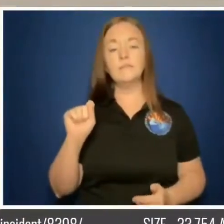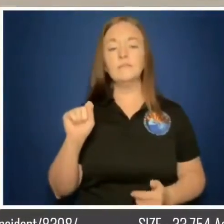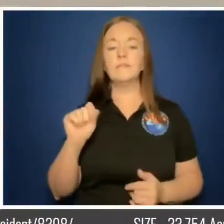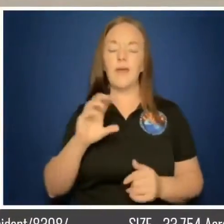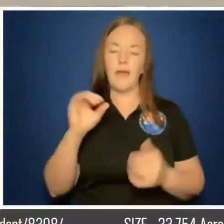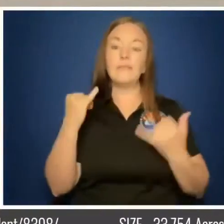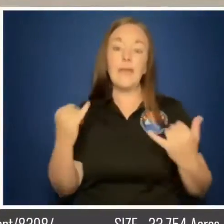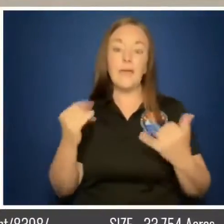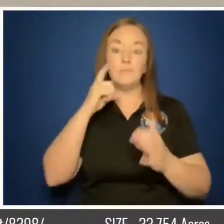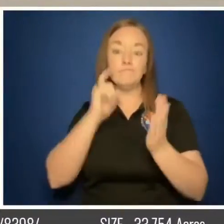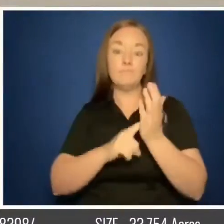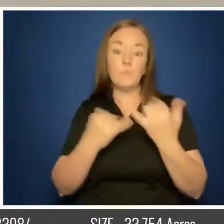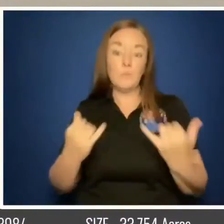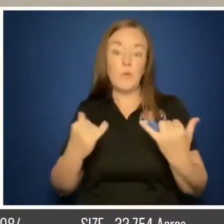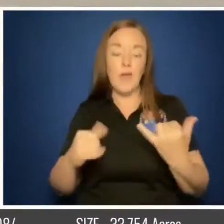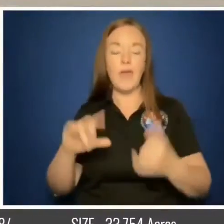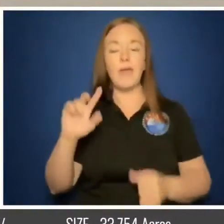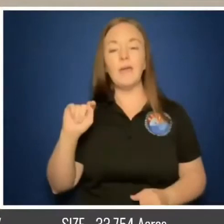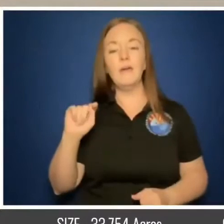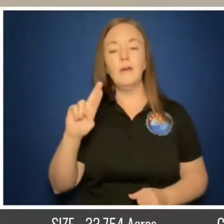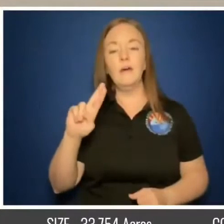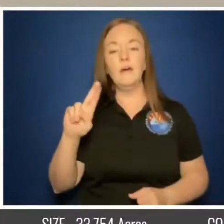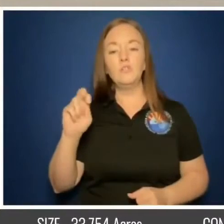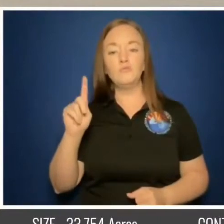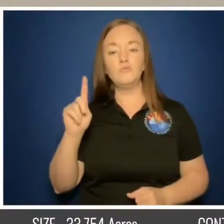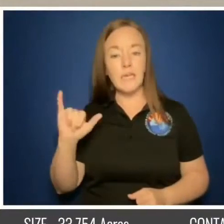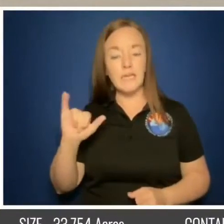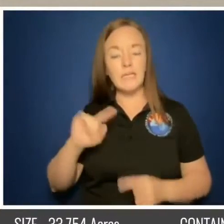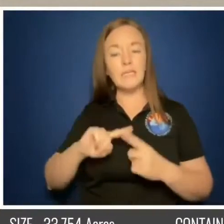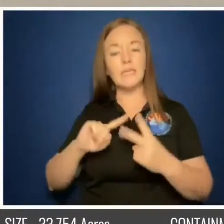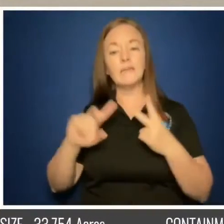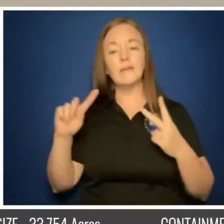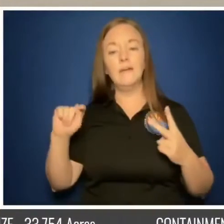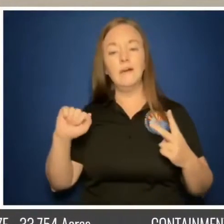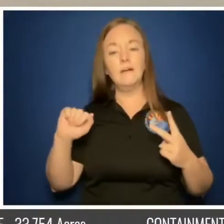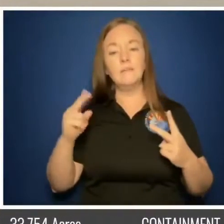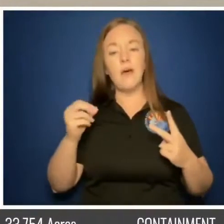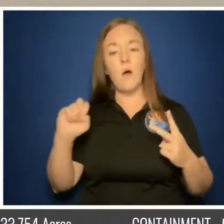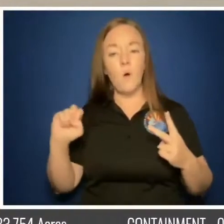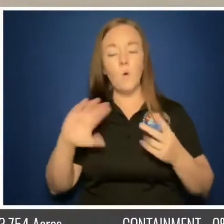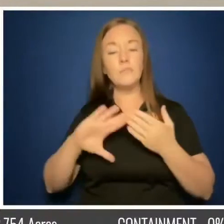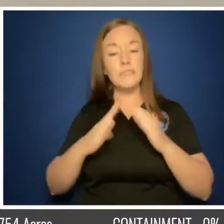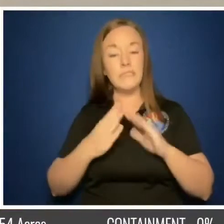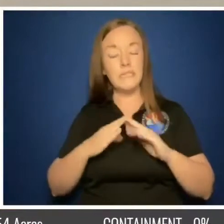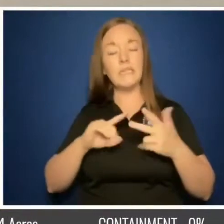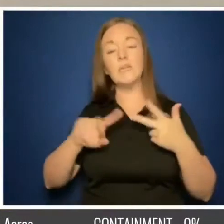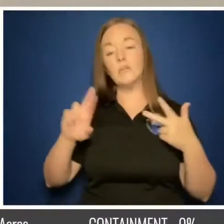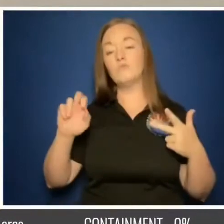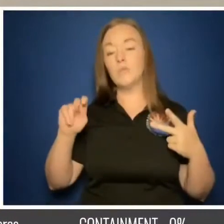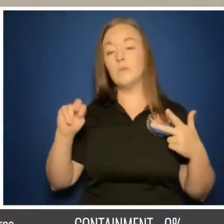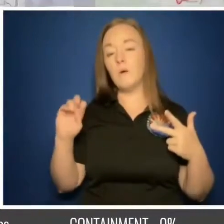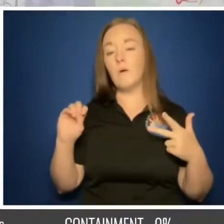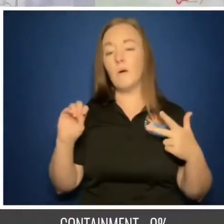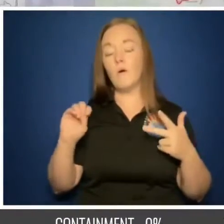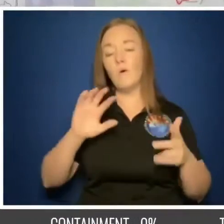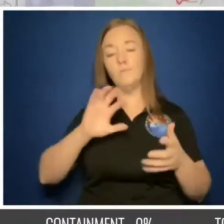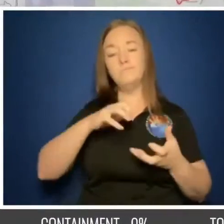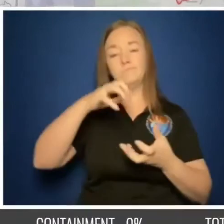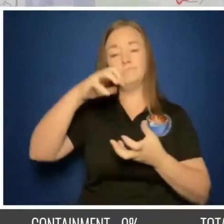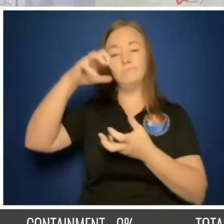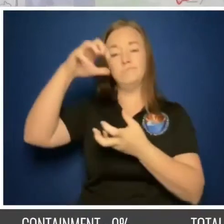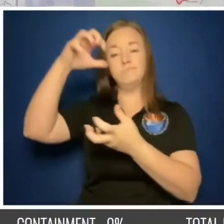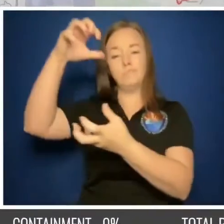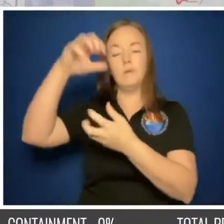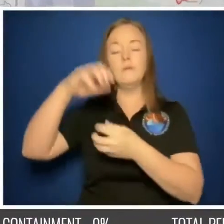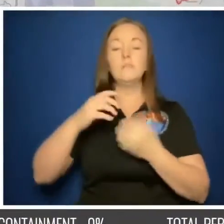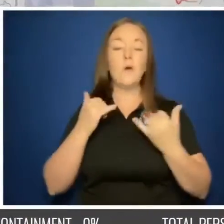Truckee and Tahoe City and Reno. So we're getting a slightly different pattern